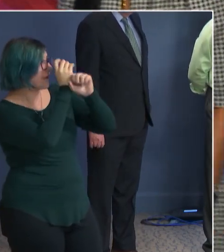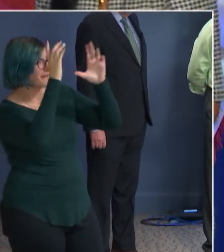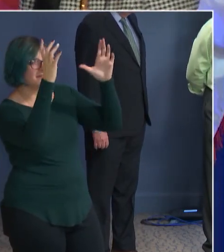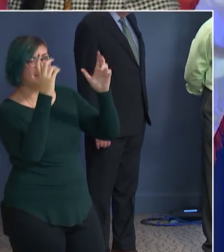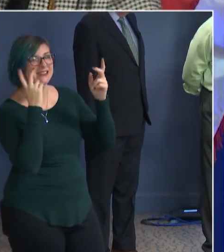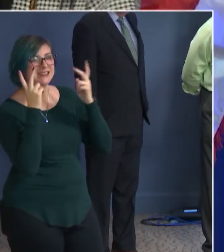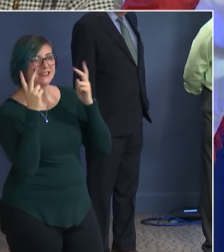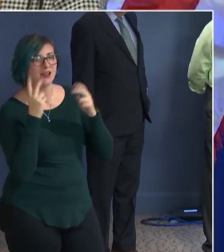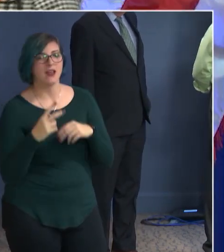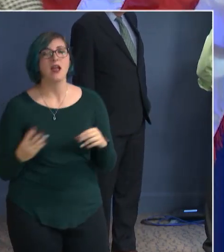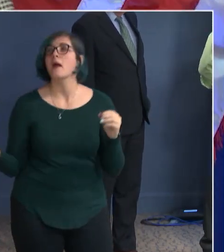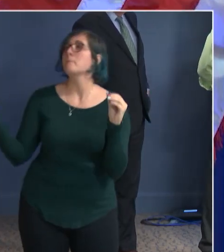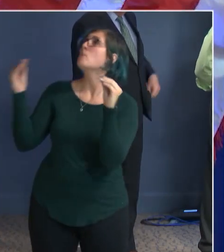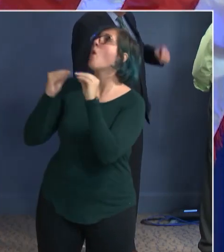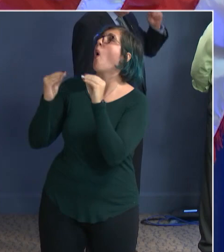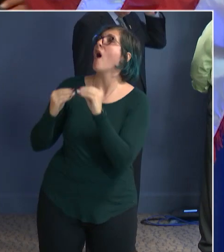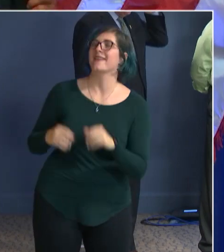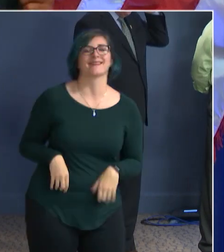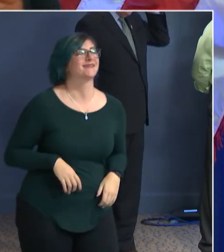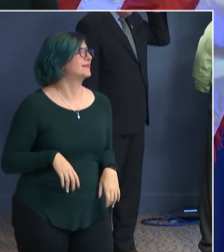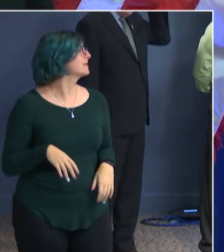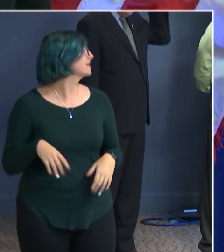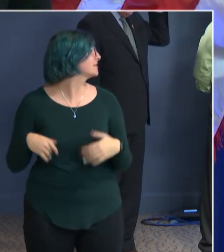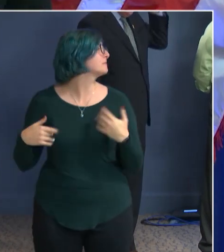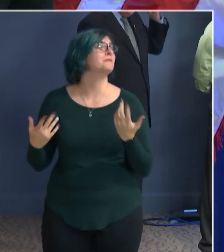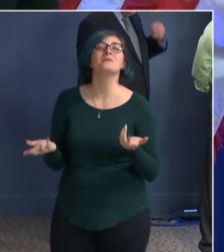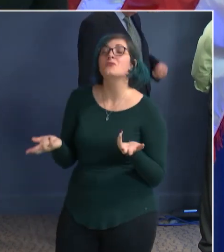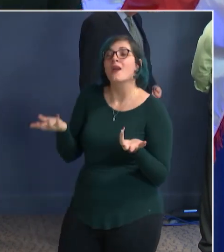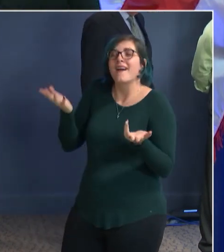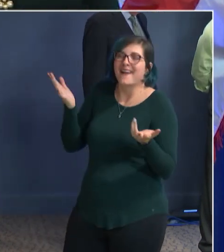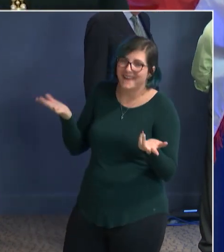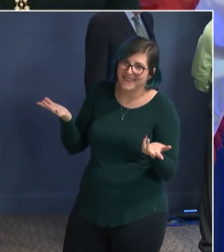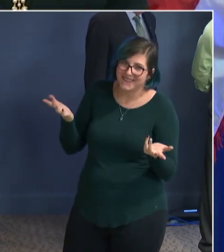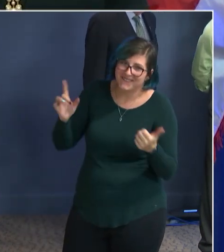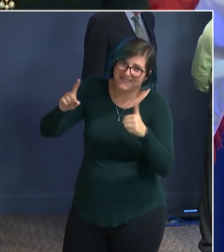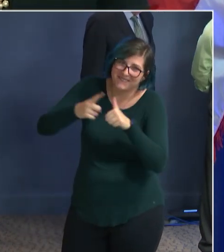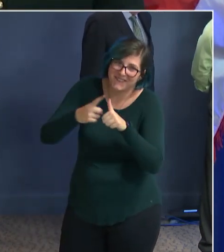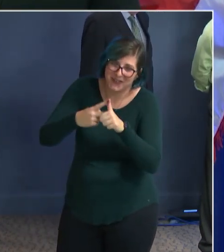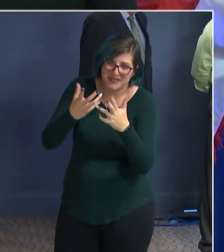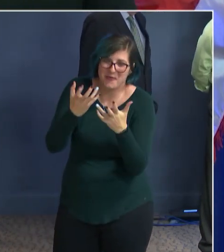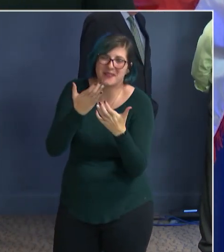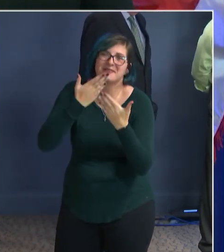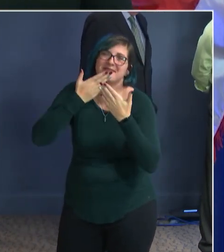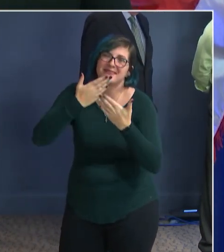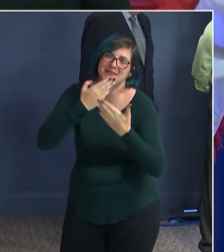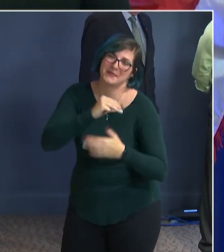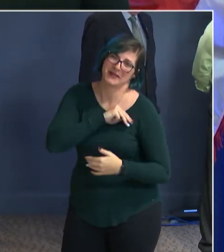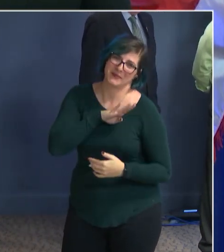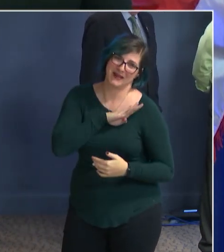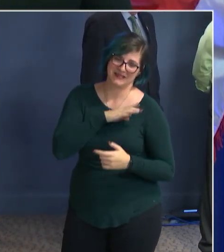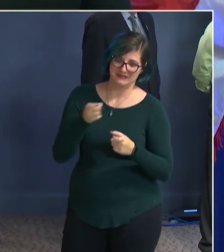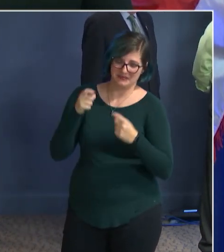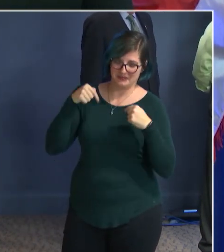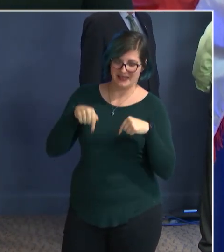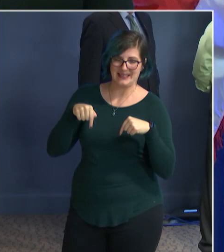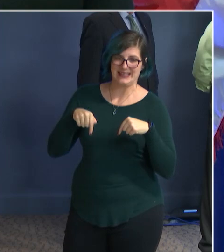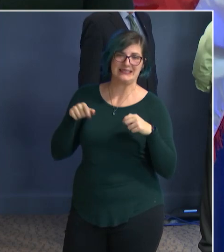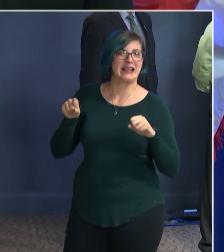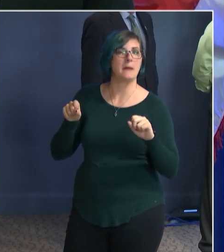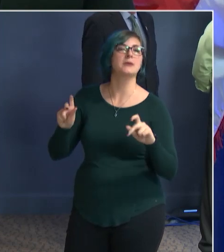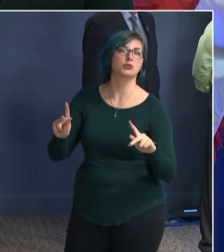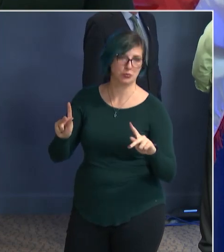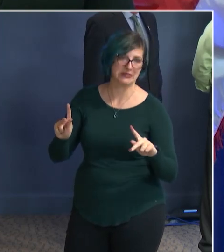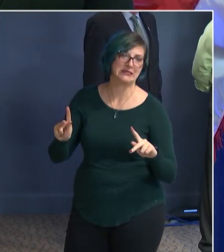More. Thank you. Well, I first want to thank Mayor Bowser for giving me this